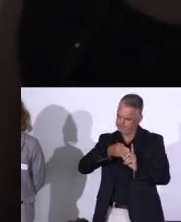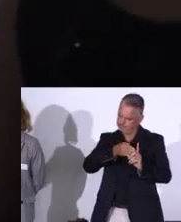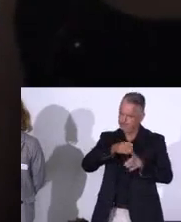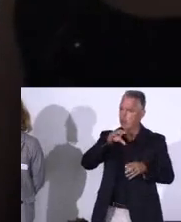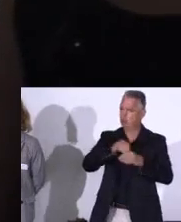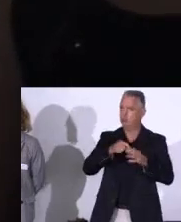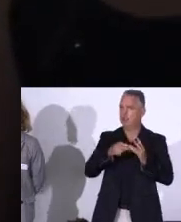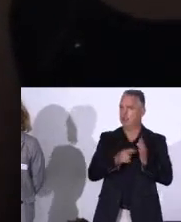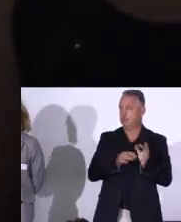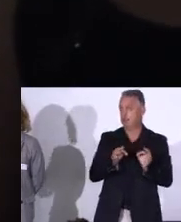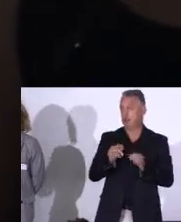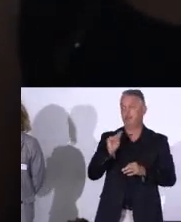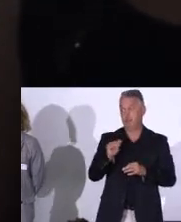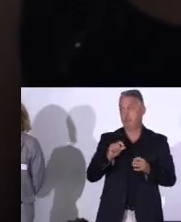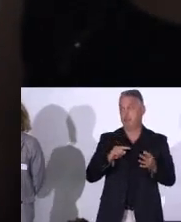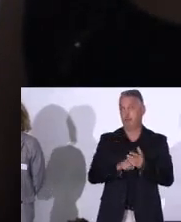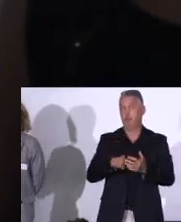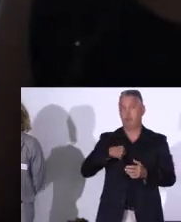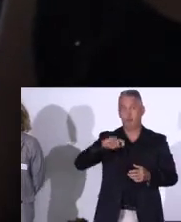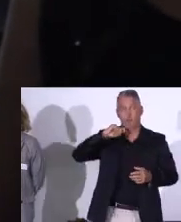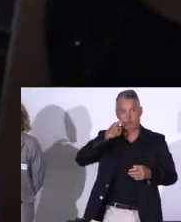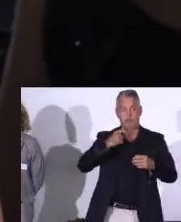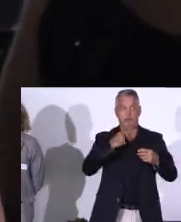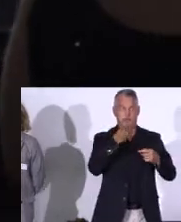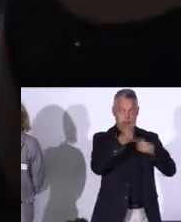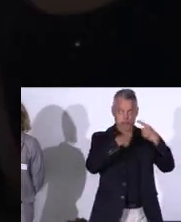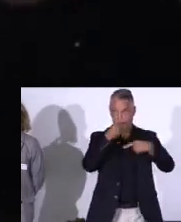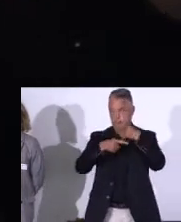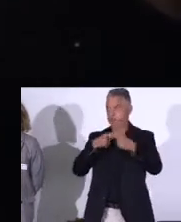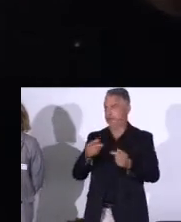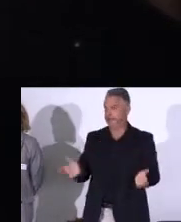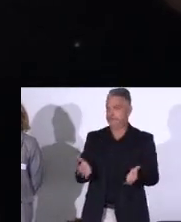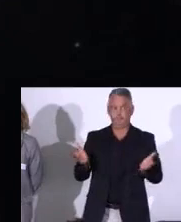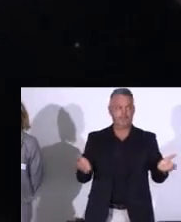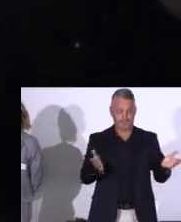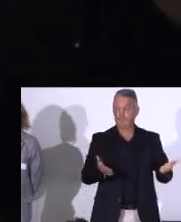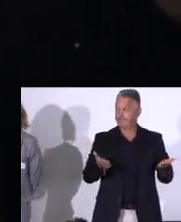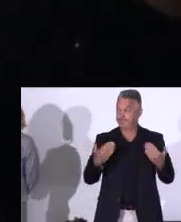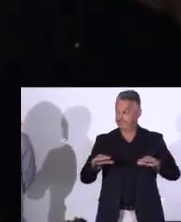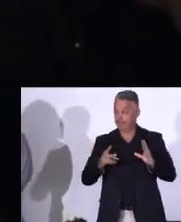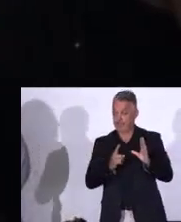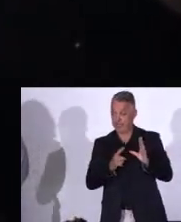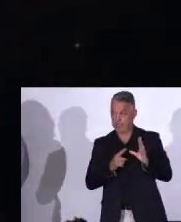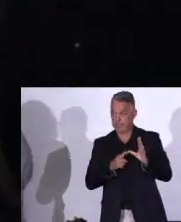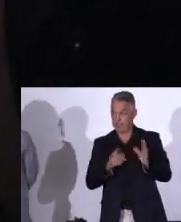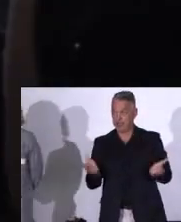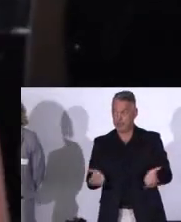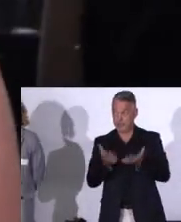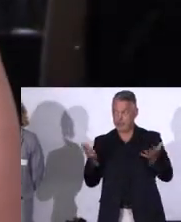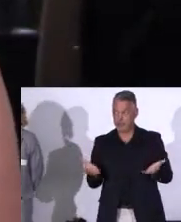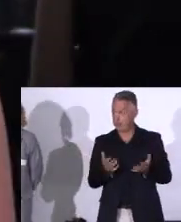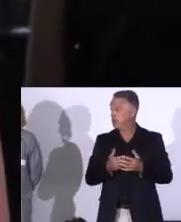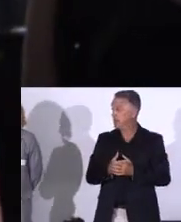this space, that's something we'll be communicating down the track. In relation to AAA Play, I wanted to